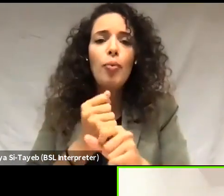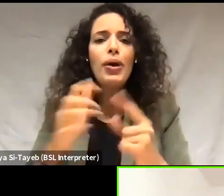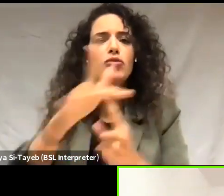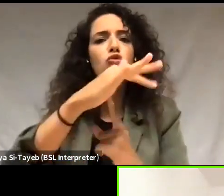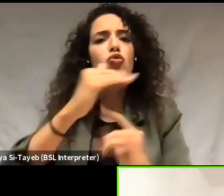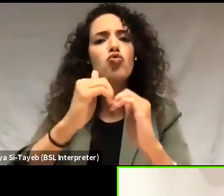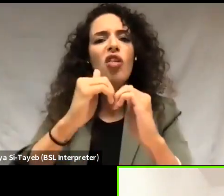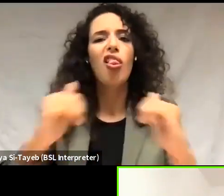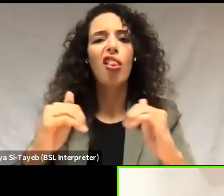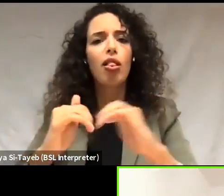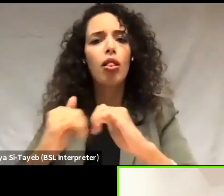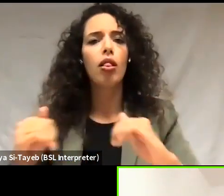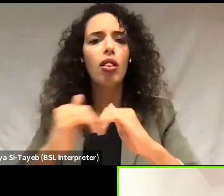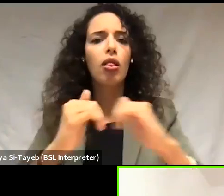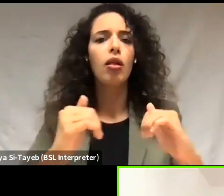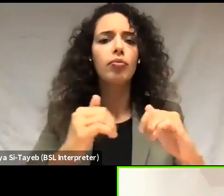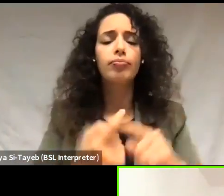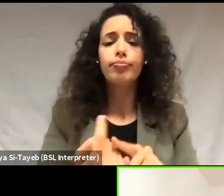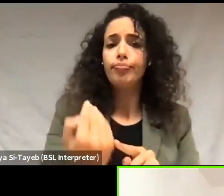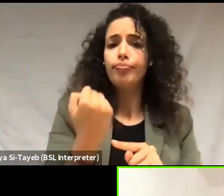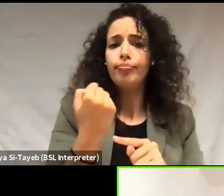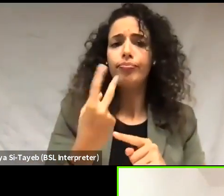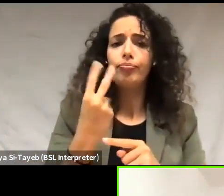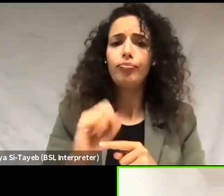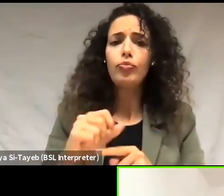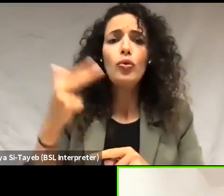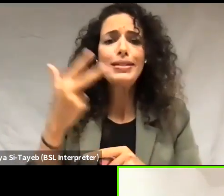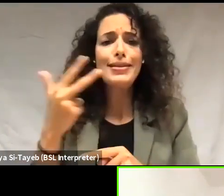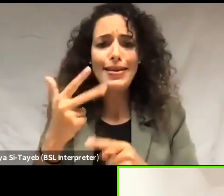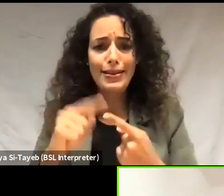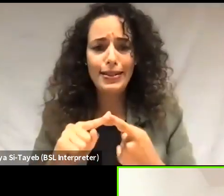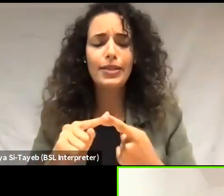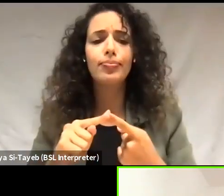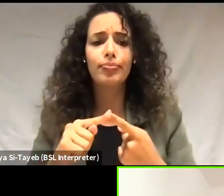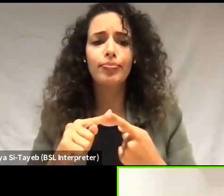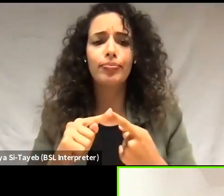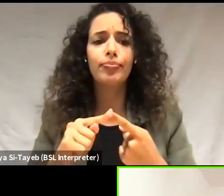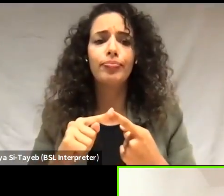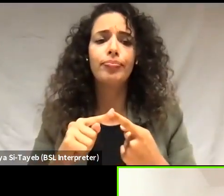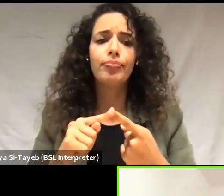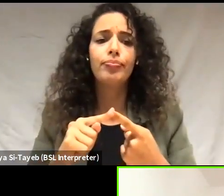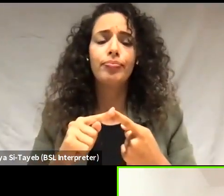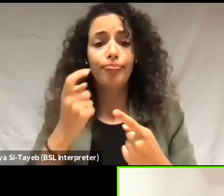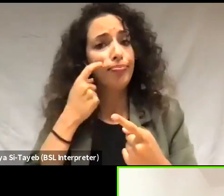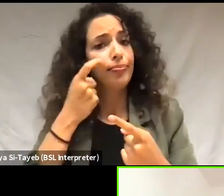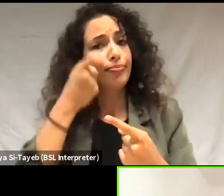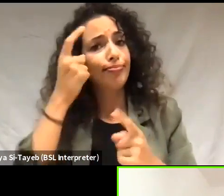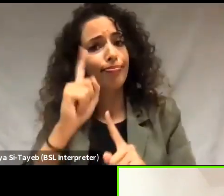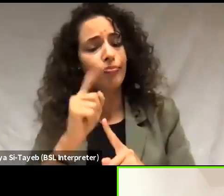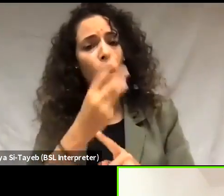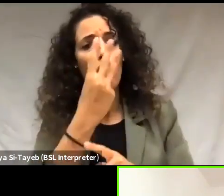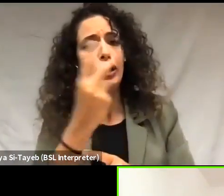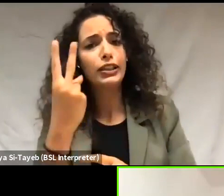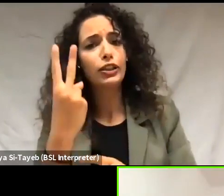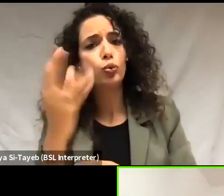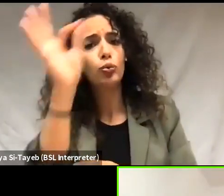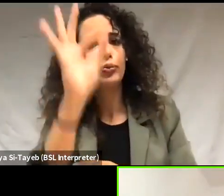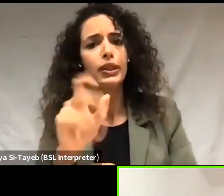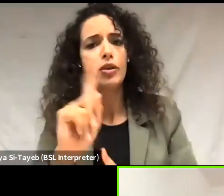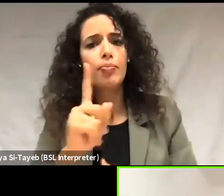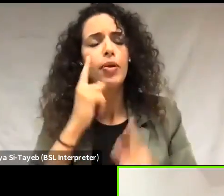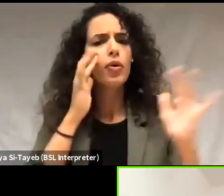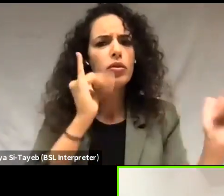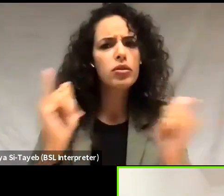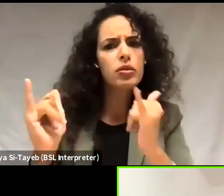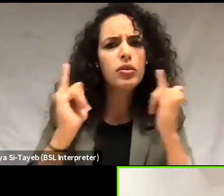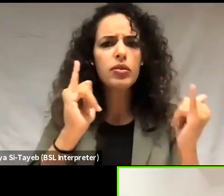be aware of it, Hope Not Hate in 2018 found that 32% of people surveyed believed that there were